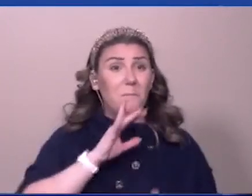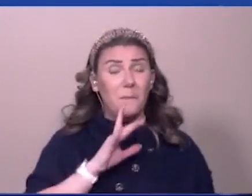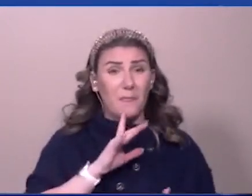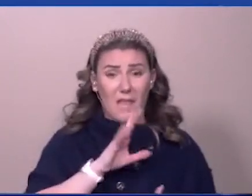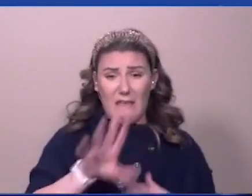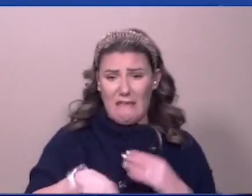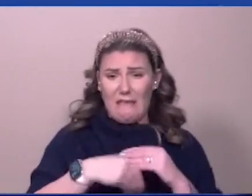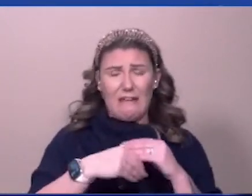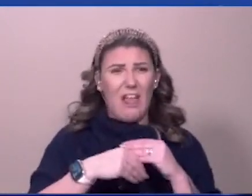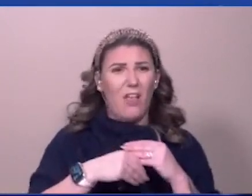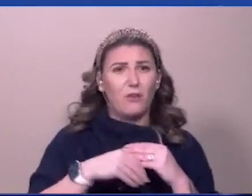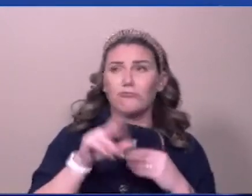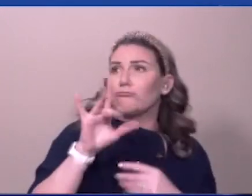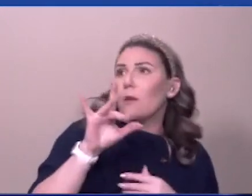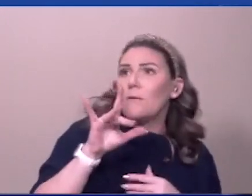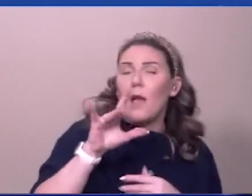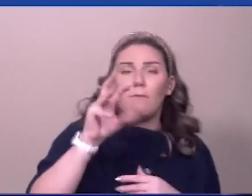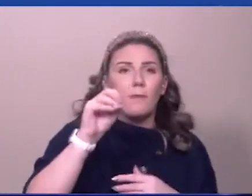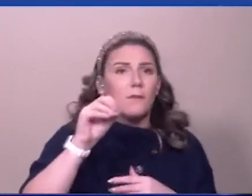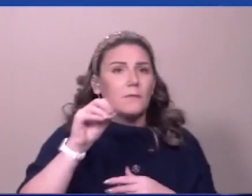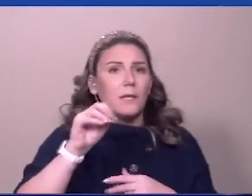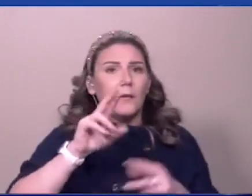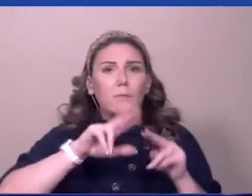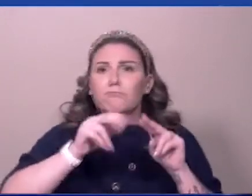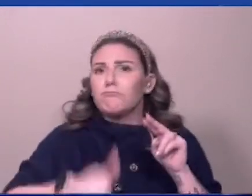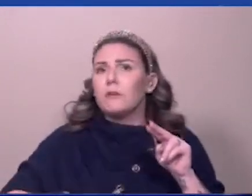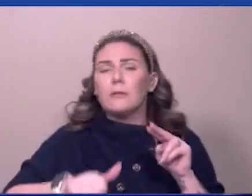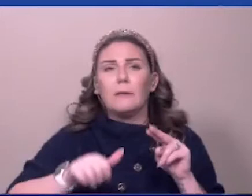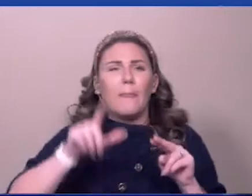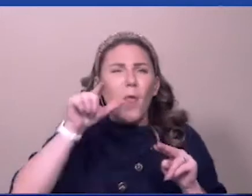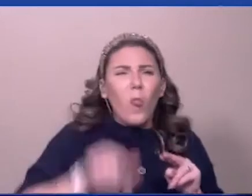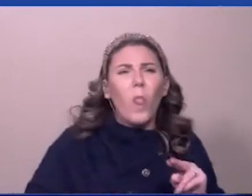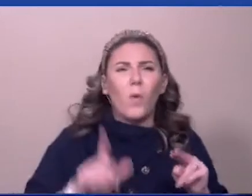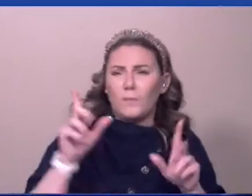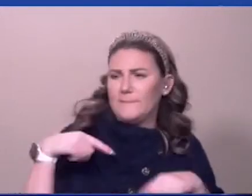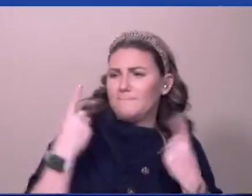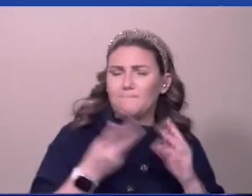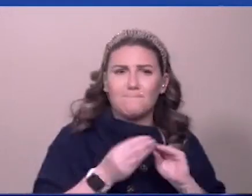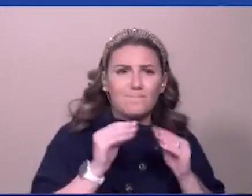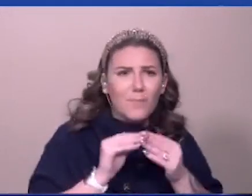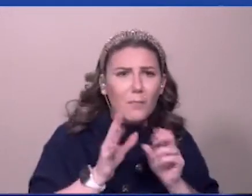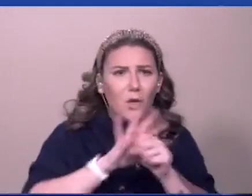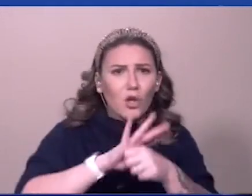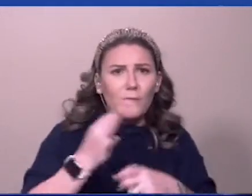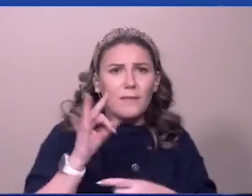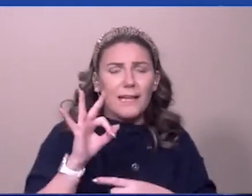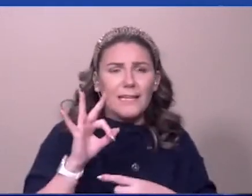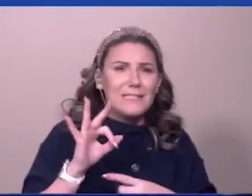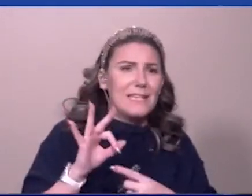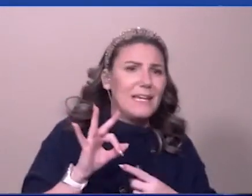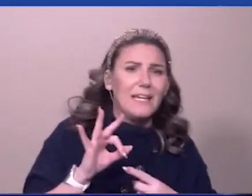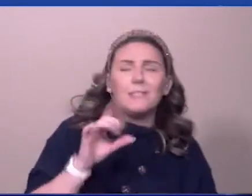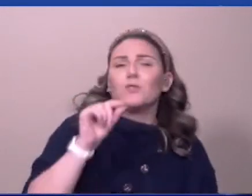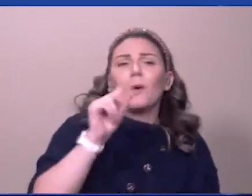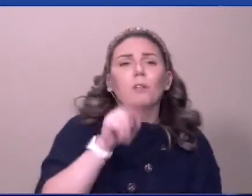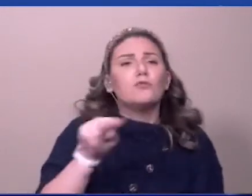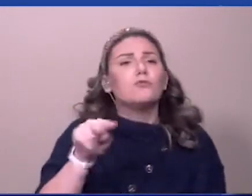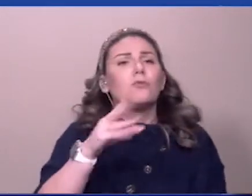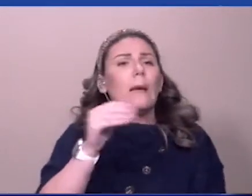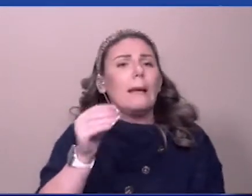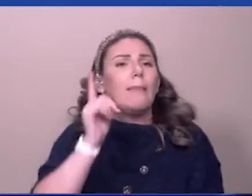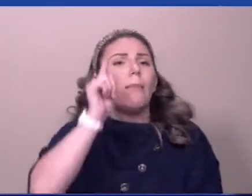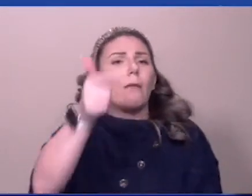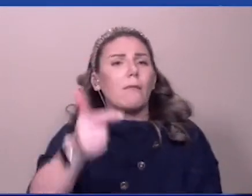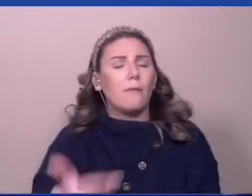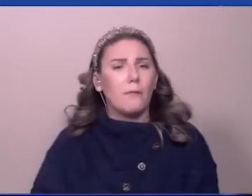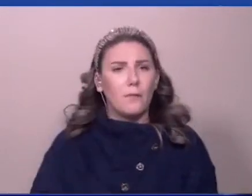25%, 50, 100%, even if we're down to lowest ever numbers of COVID-19 here in 2022 and beyond,